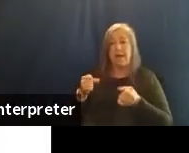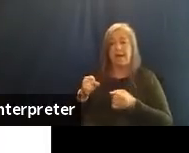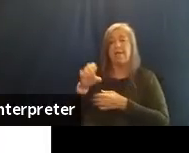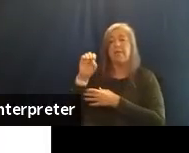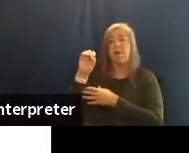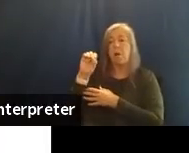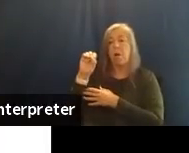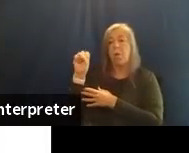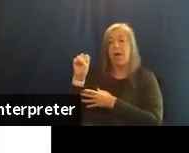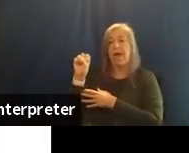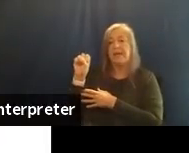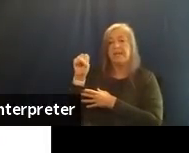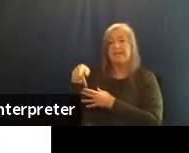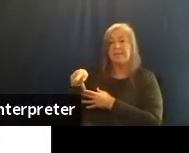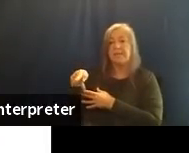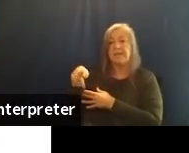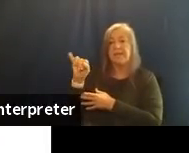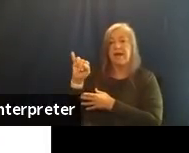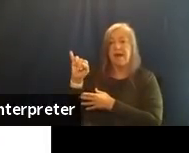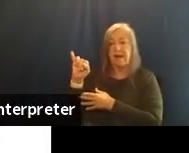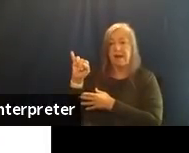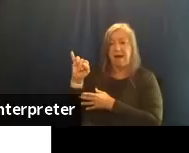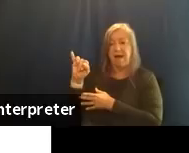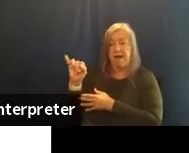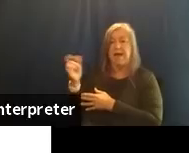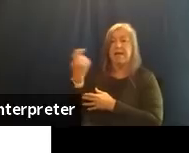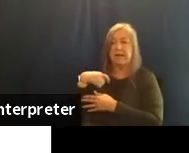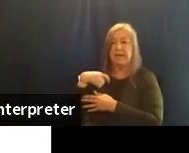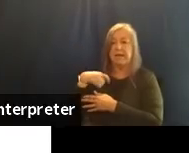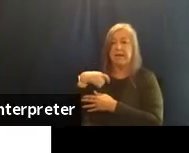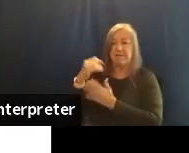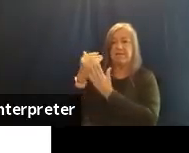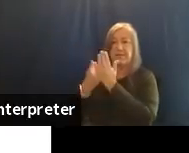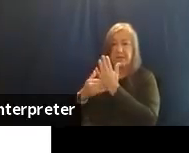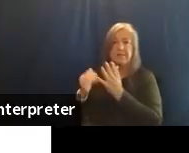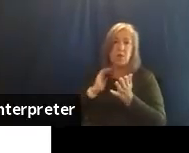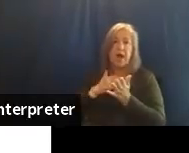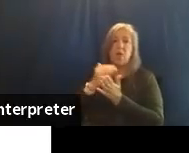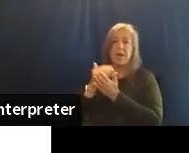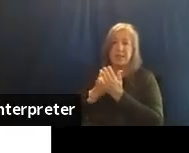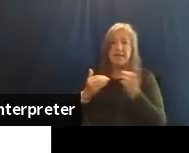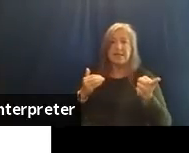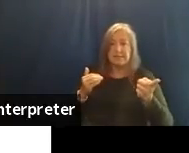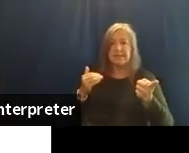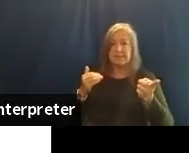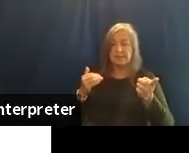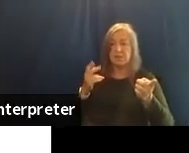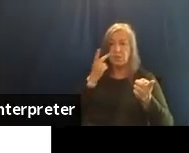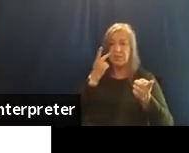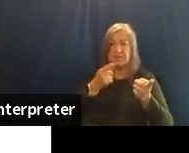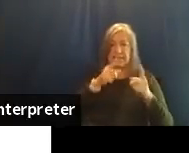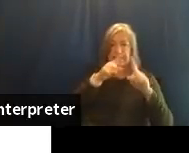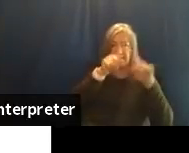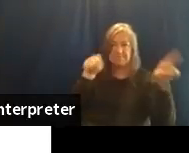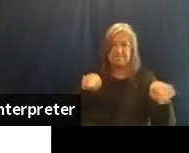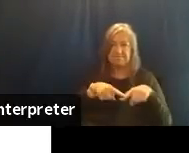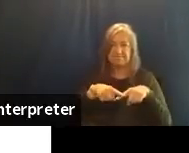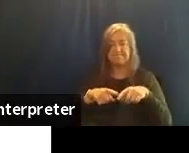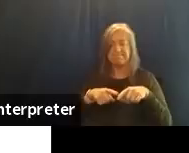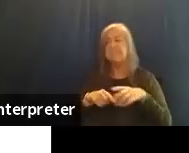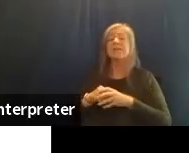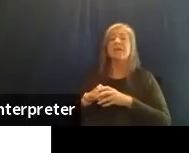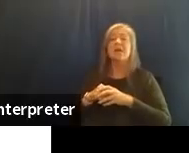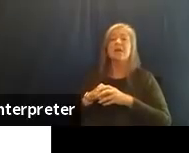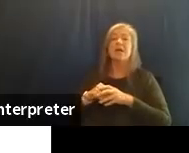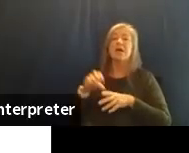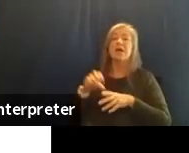in their guidelines. And so the list that you see here on this slide is what we're looking for. One thing that OSPI absolutely